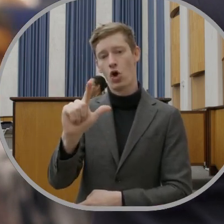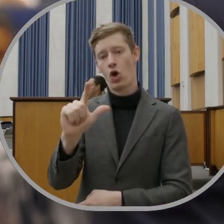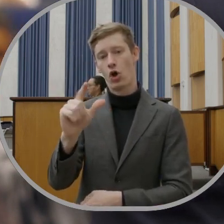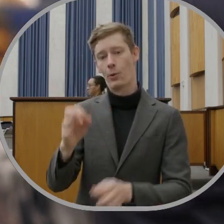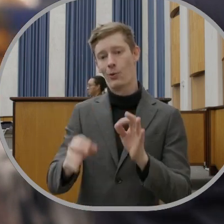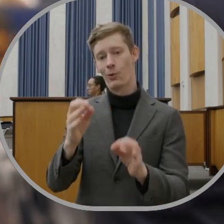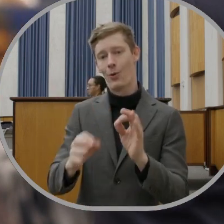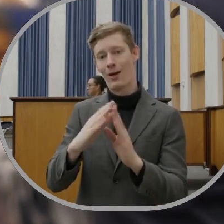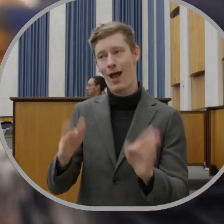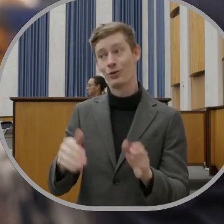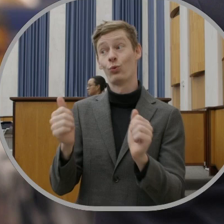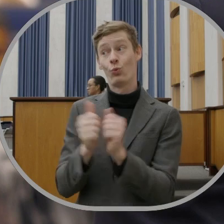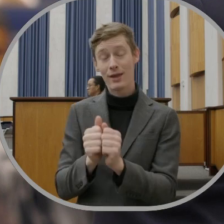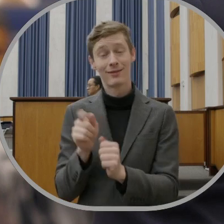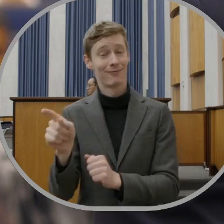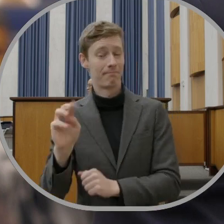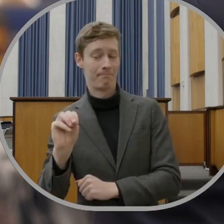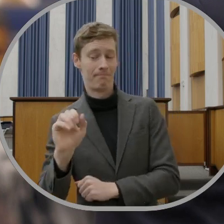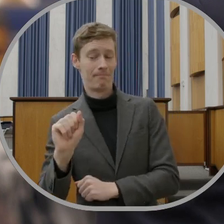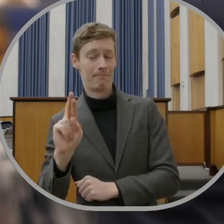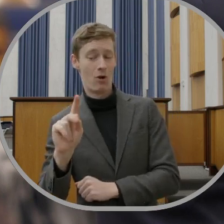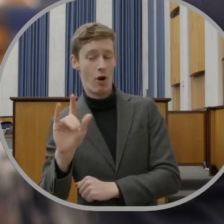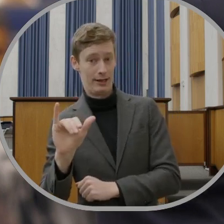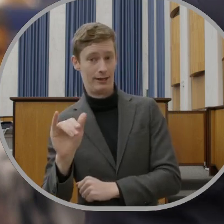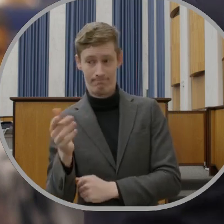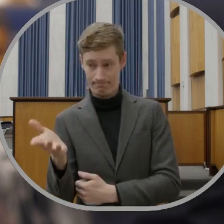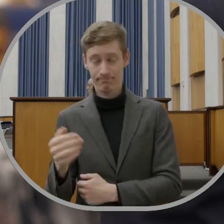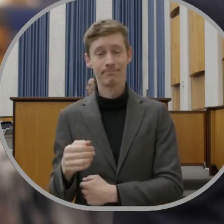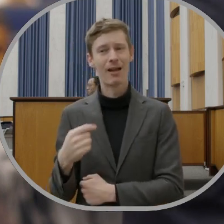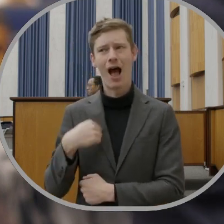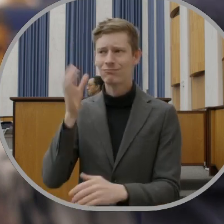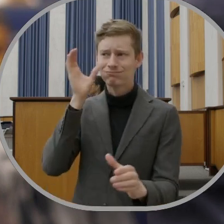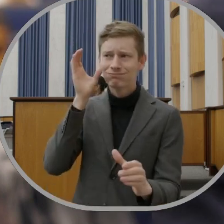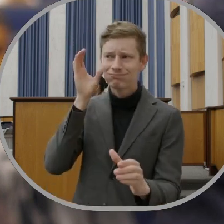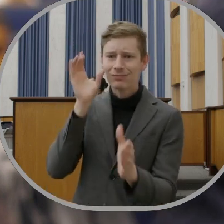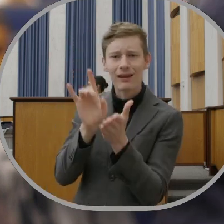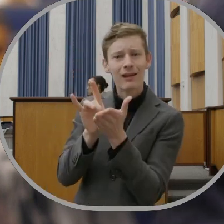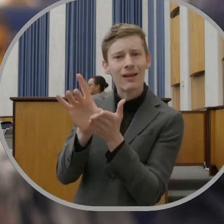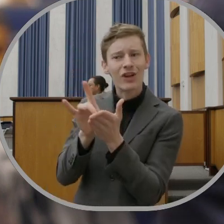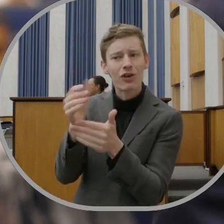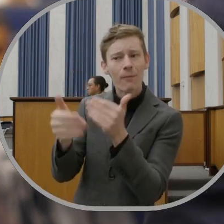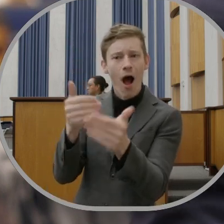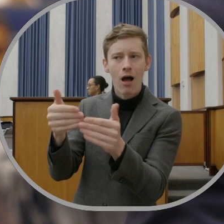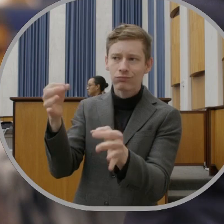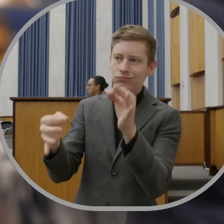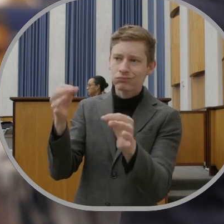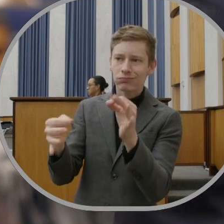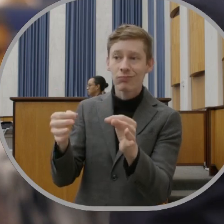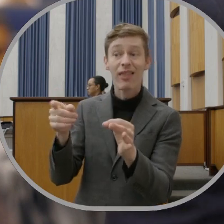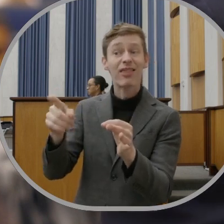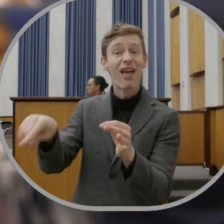the eviction hearing process. I listened to residents who had to take time off of work and defend